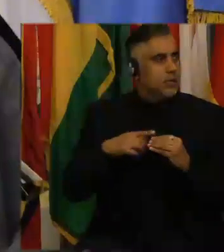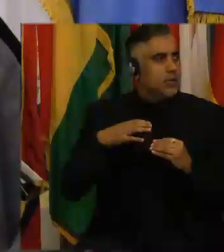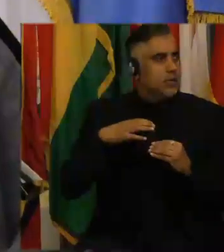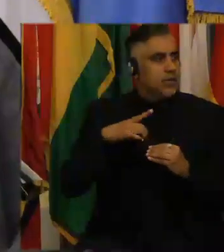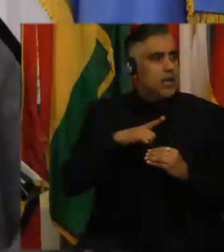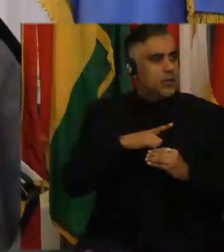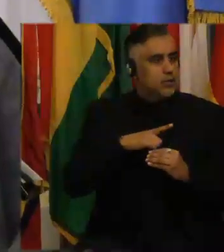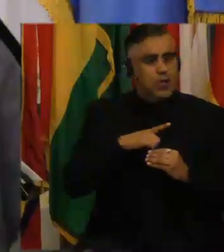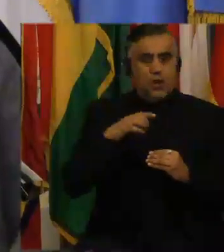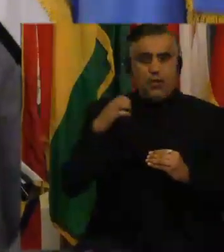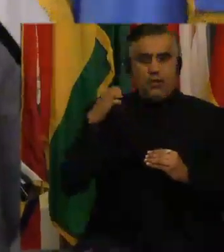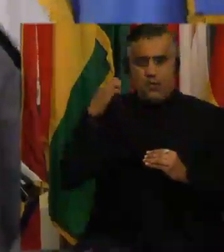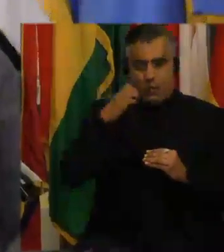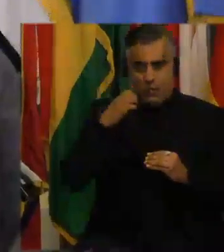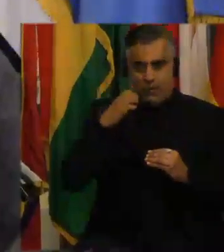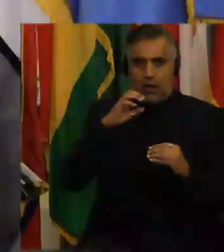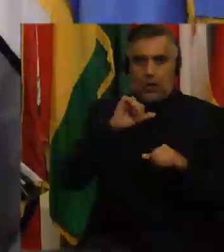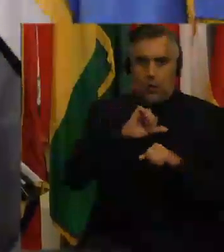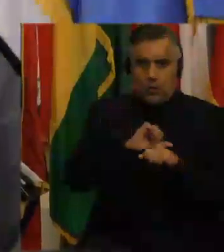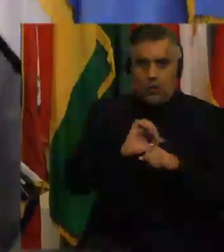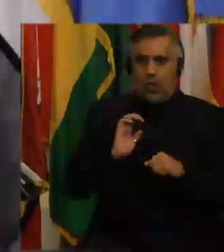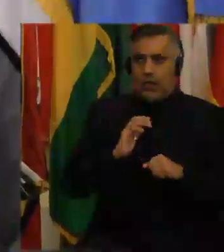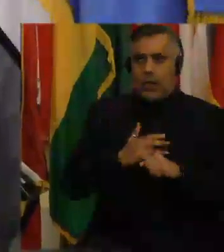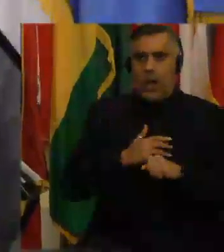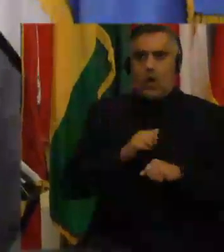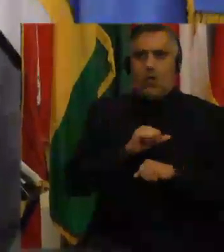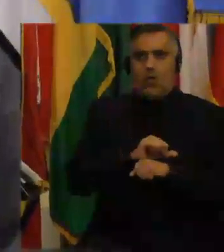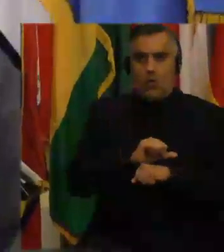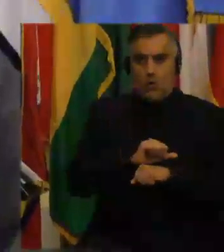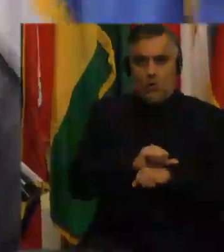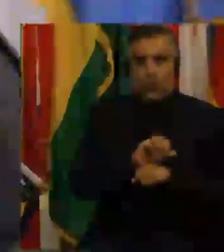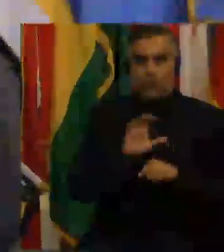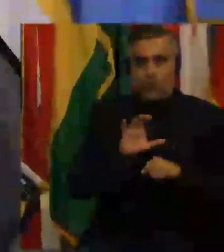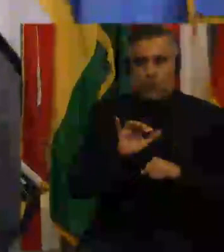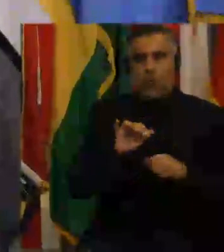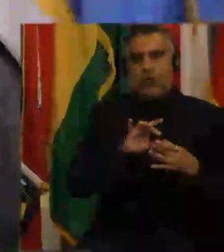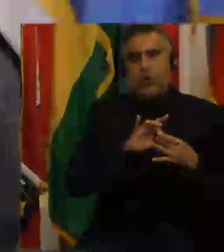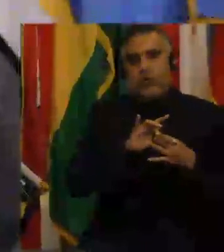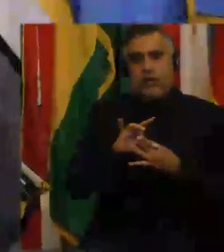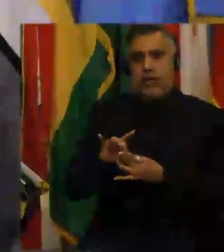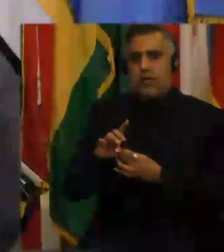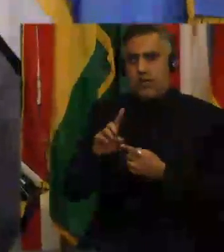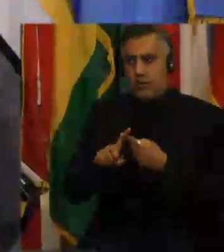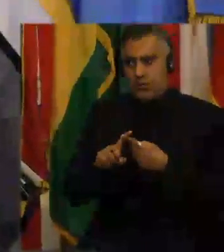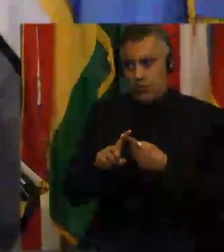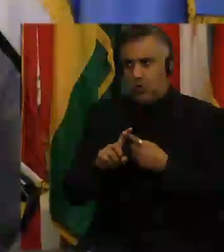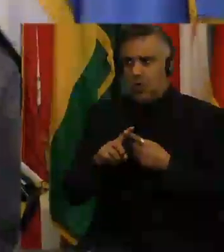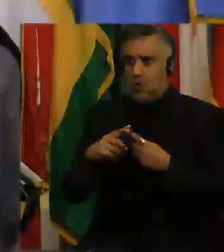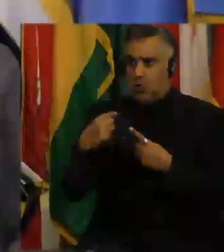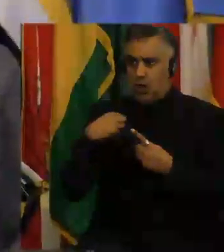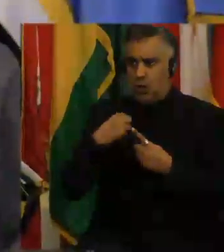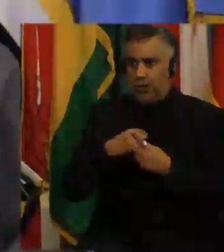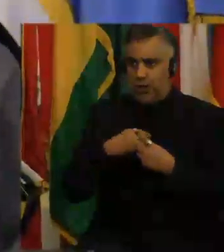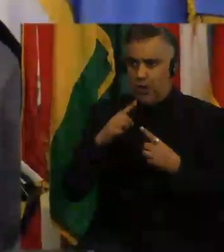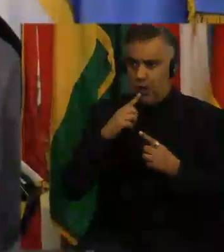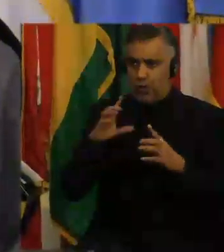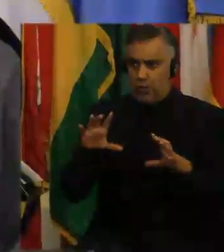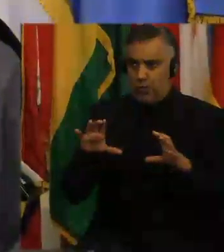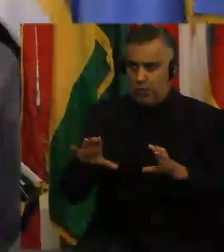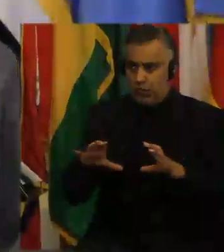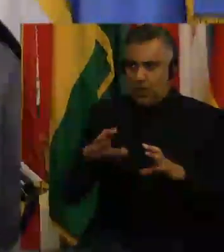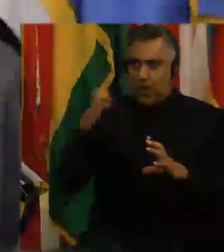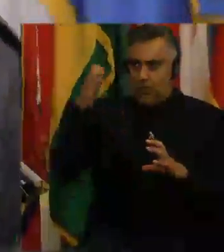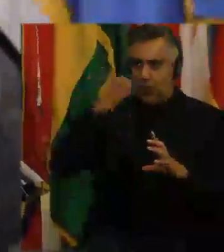of Europe's work and our work as Grevio regarding what is being done on